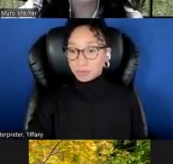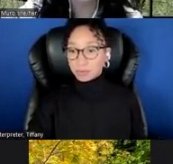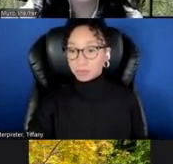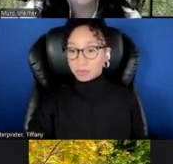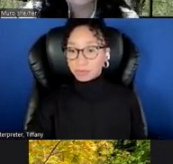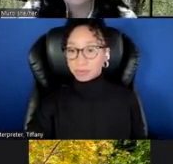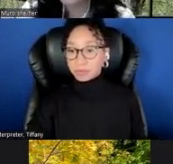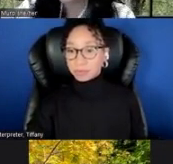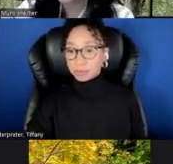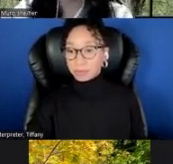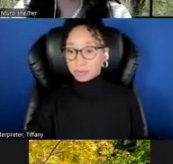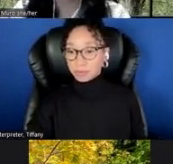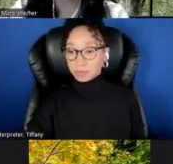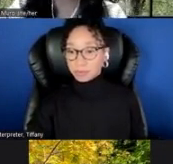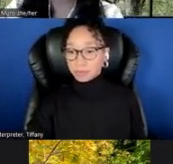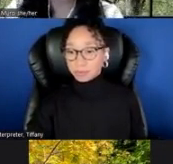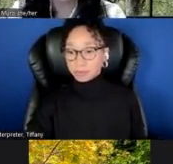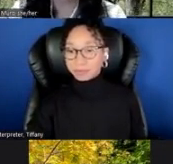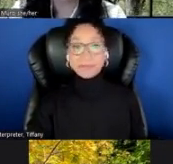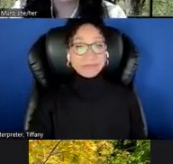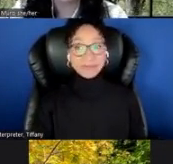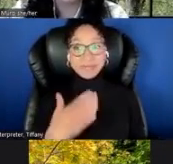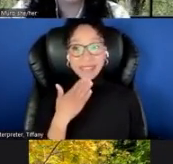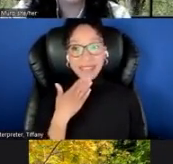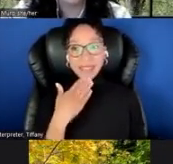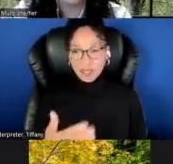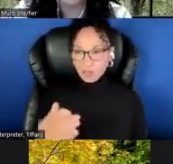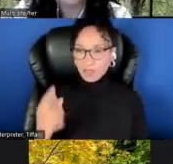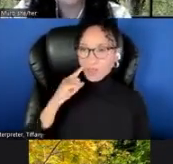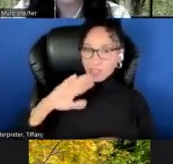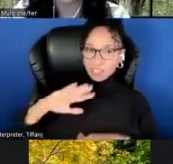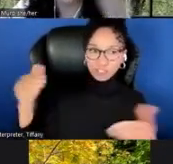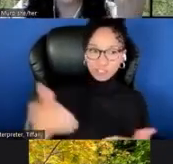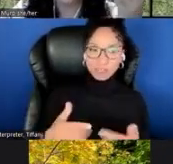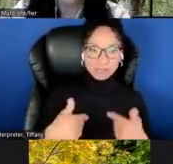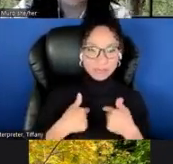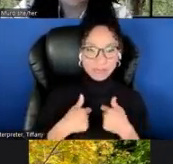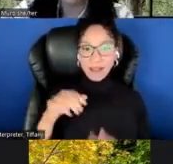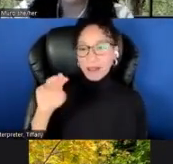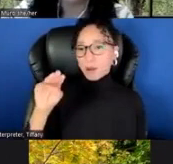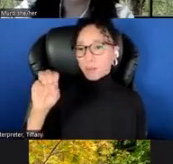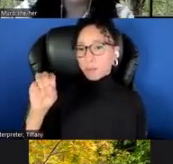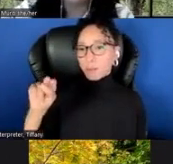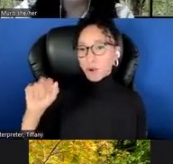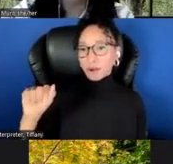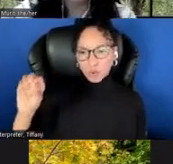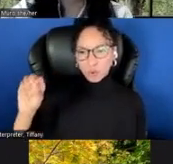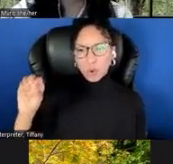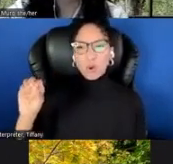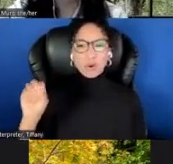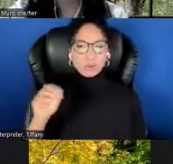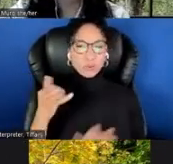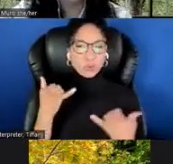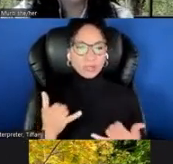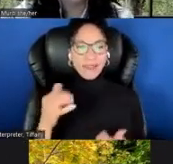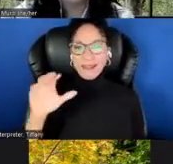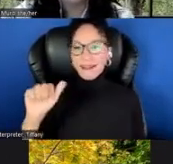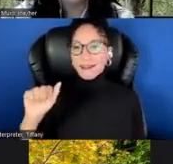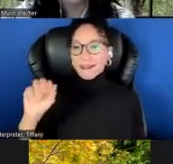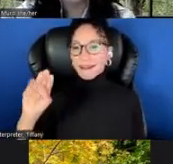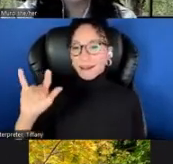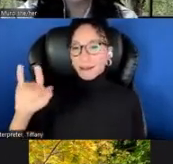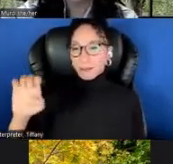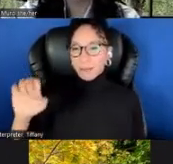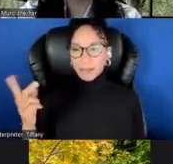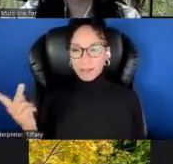Thank you so much for an introduction, and we're going to get started today. My name is Mona Muro, and I'm joined with my colleague today, Camille, and we're going to do a little bit more